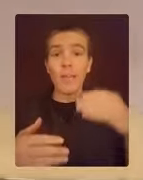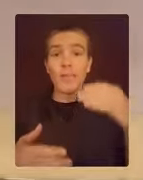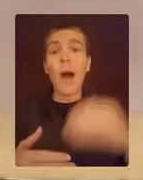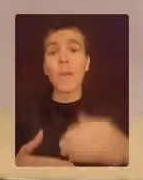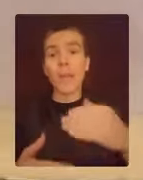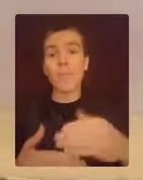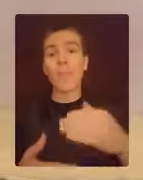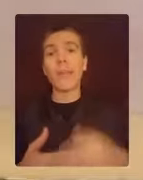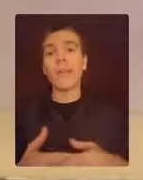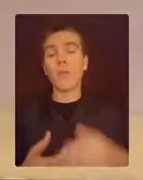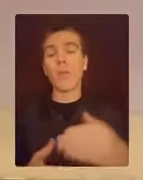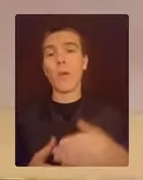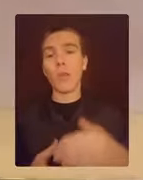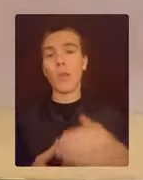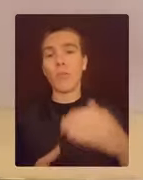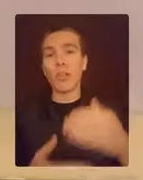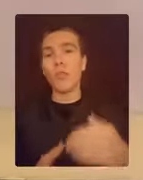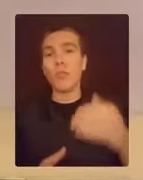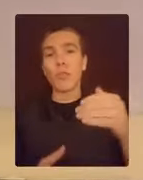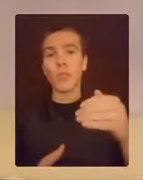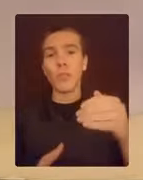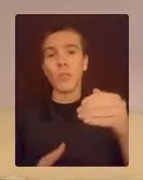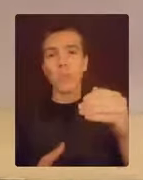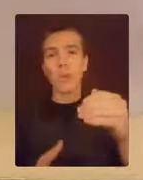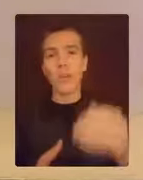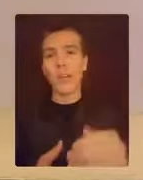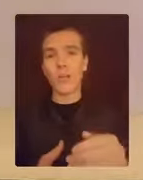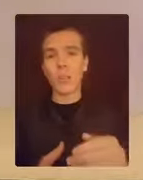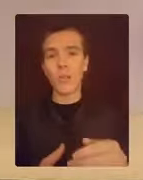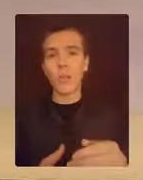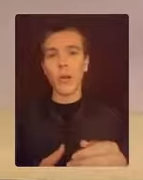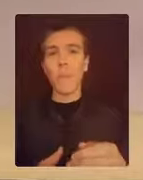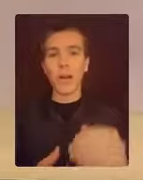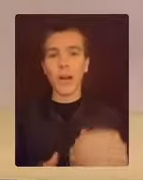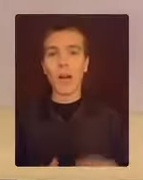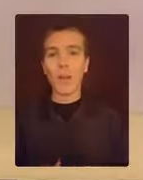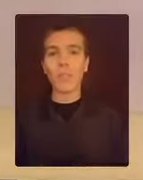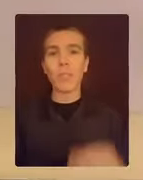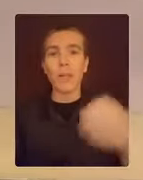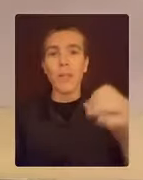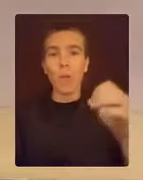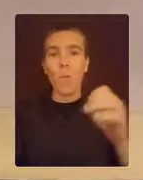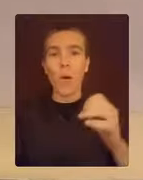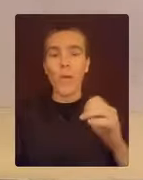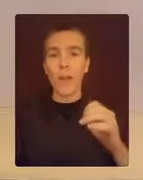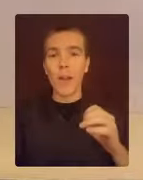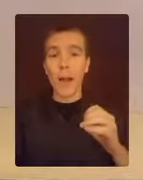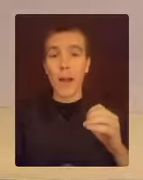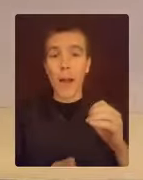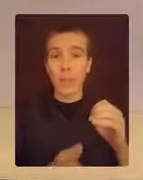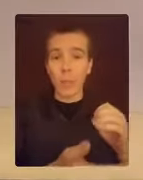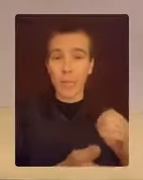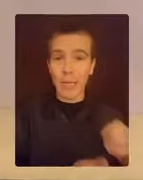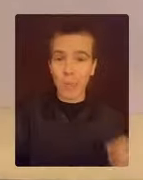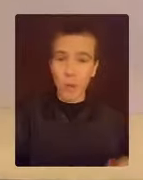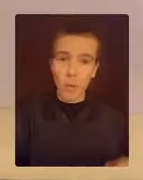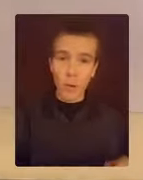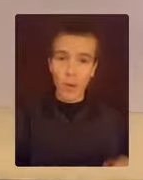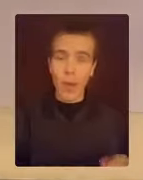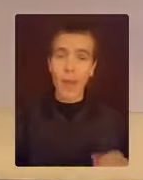the dominant feeling, the one that you choose to adhere to, becomes the one that actually